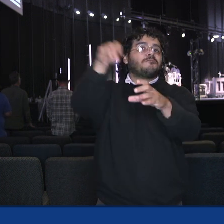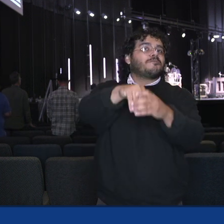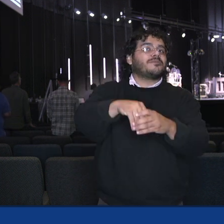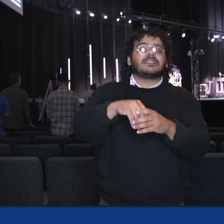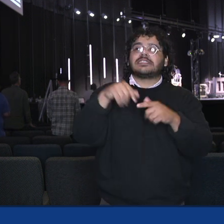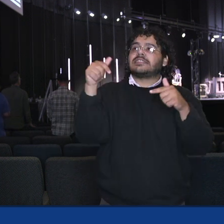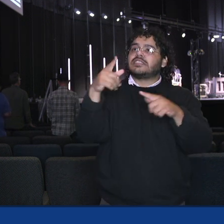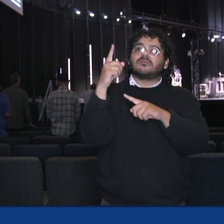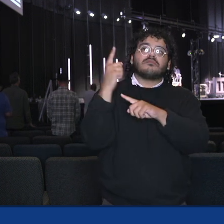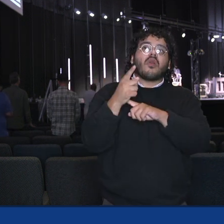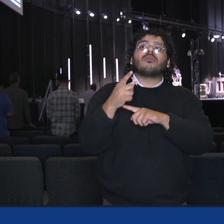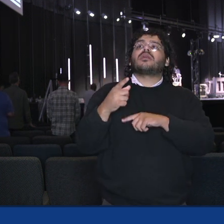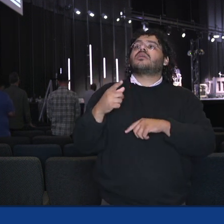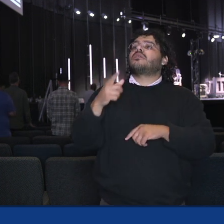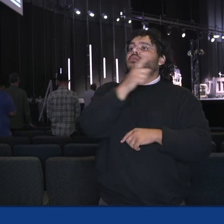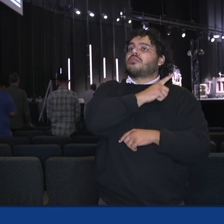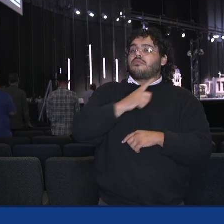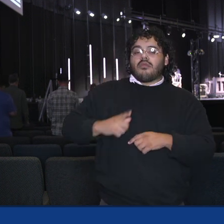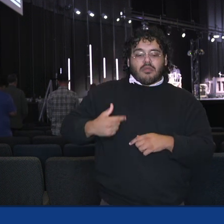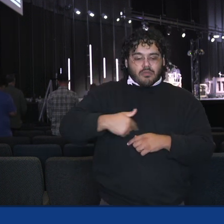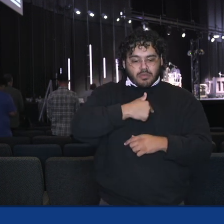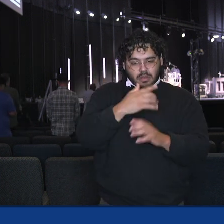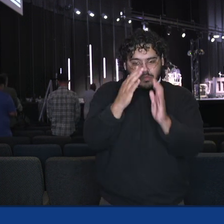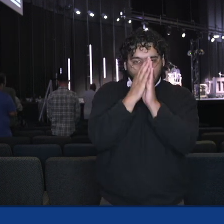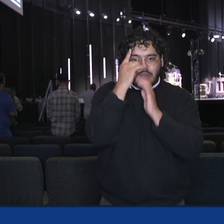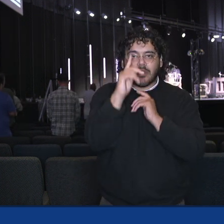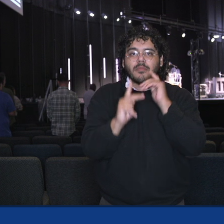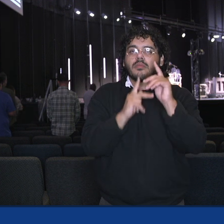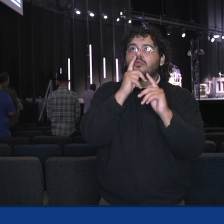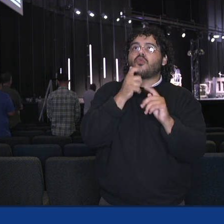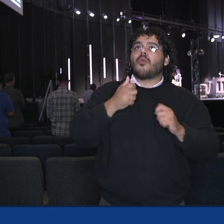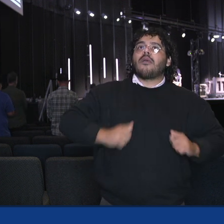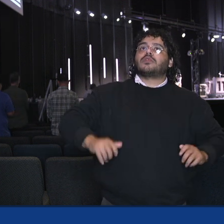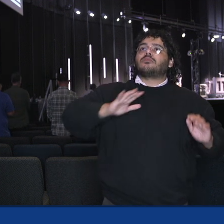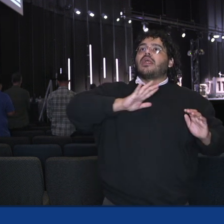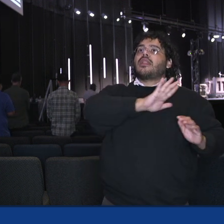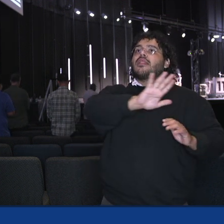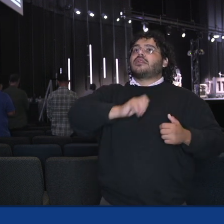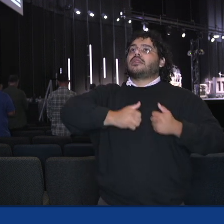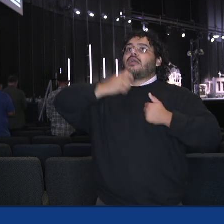this moment. Lord, we pray for those that have surrendered their life to you.